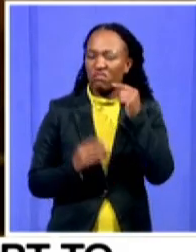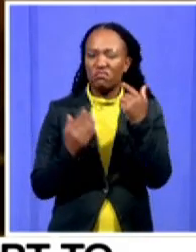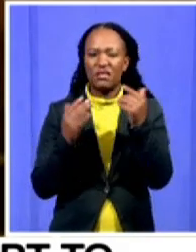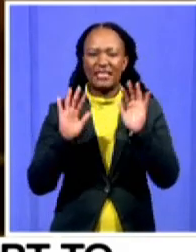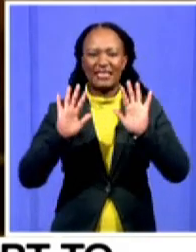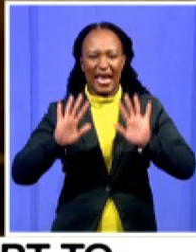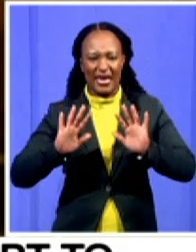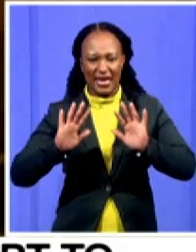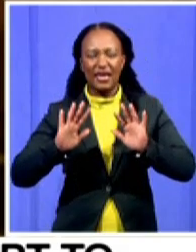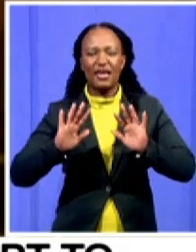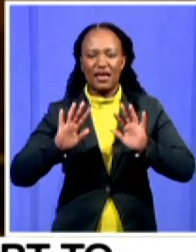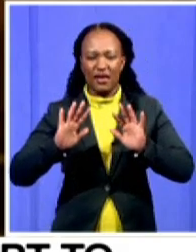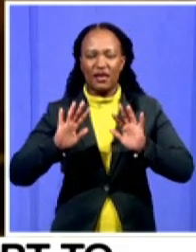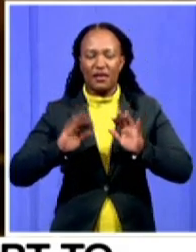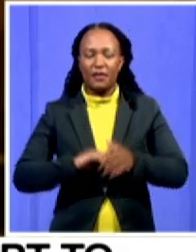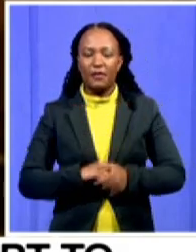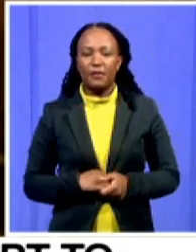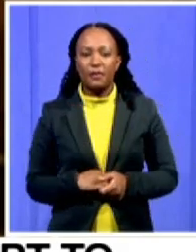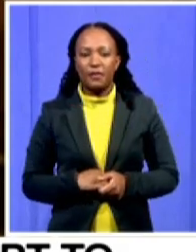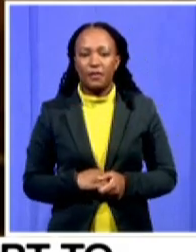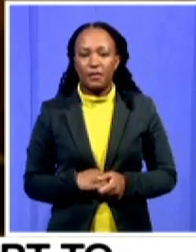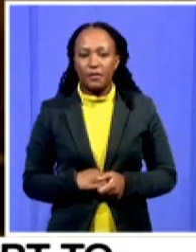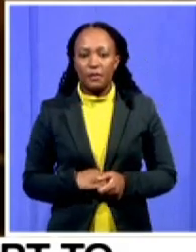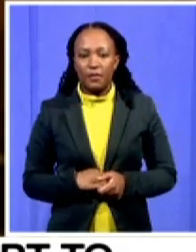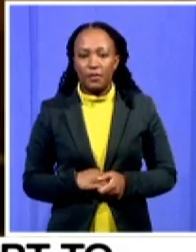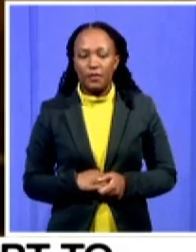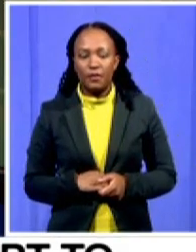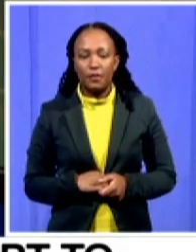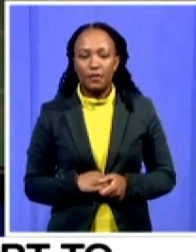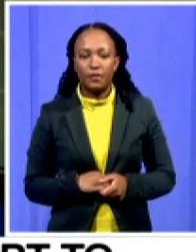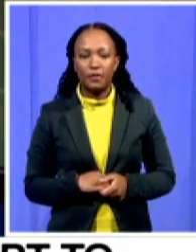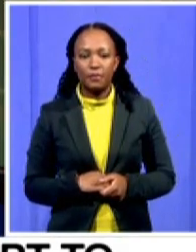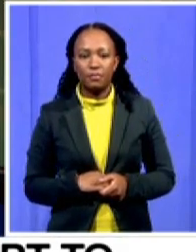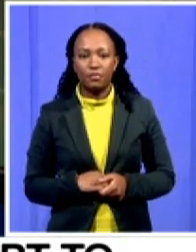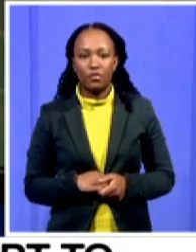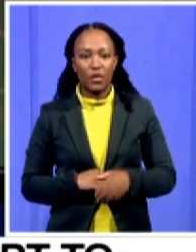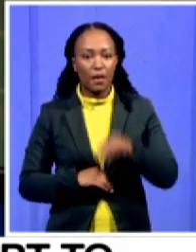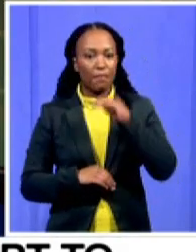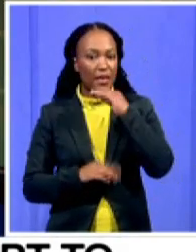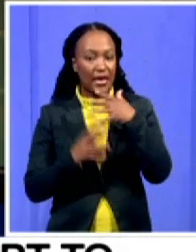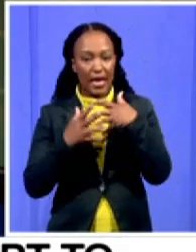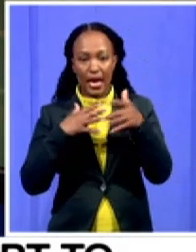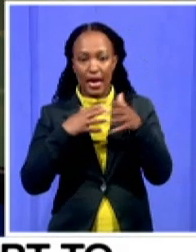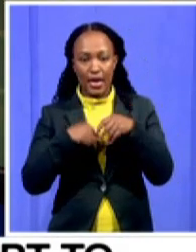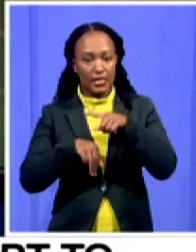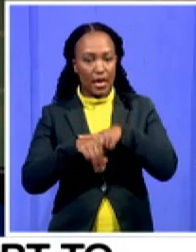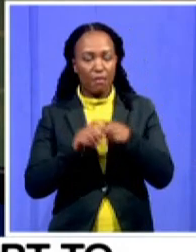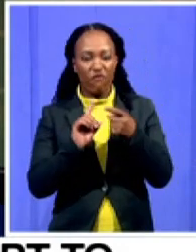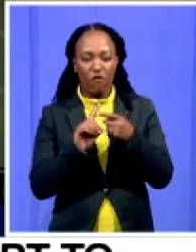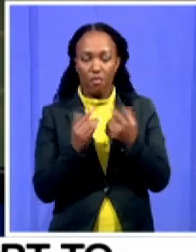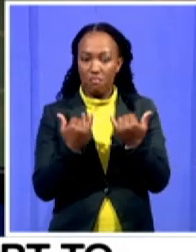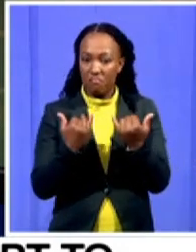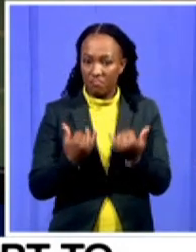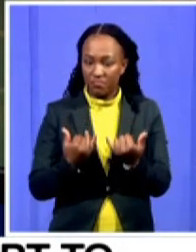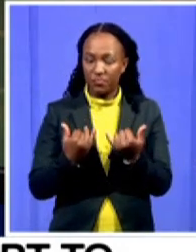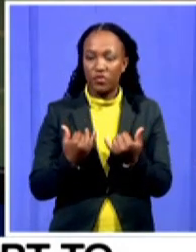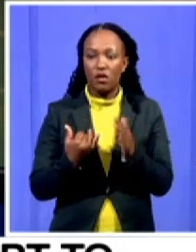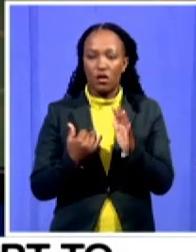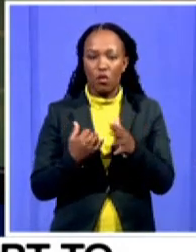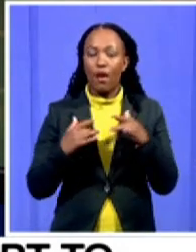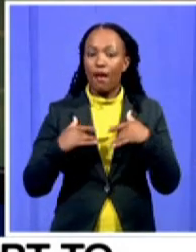arguing their case, Desiree. So any moment now, really, Makhala, hope to catch the proceedings